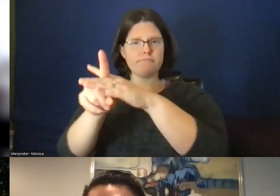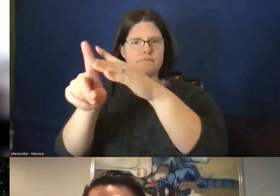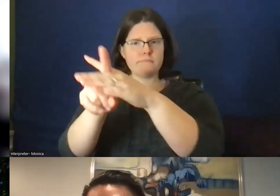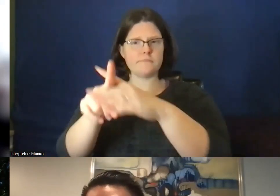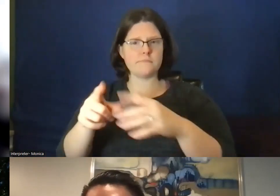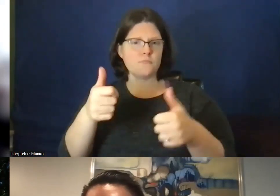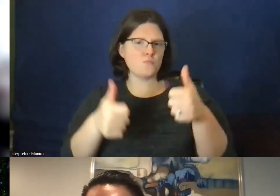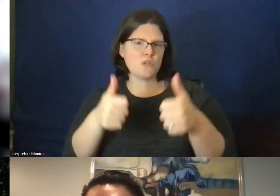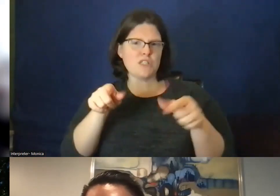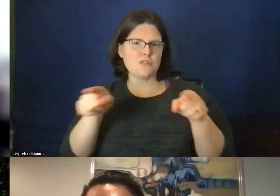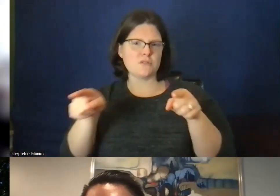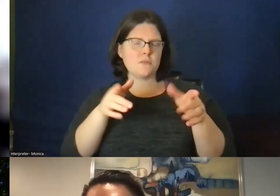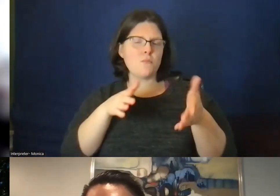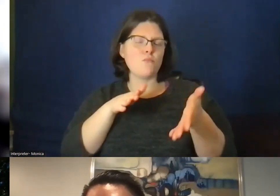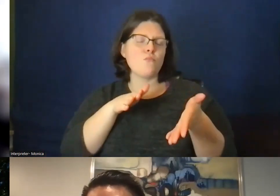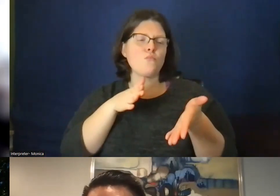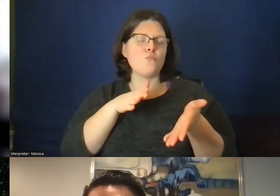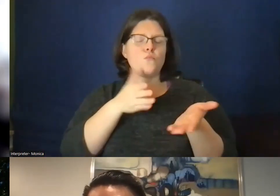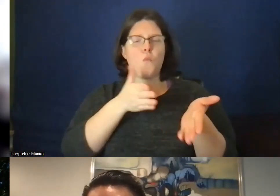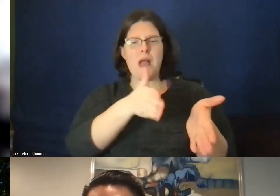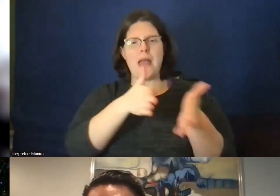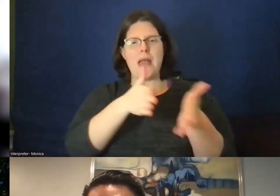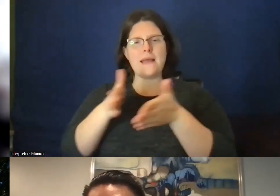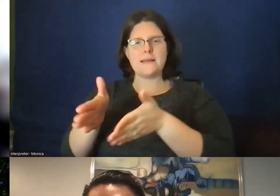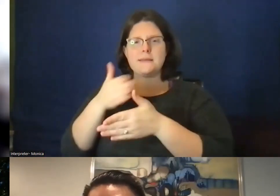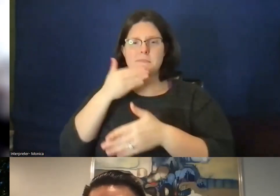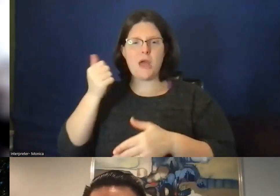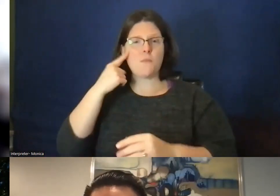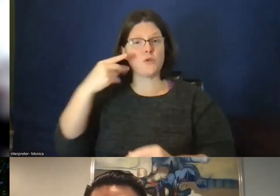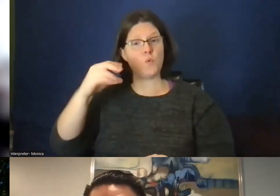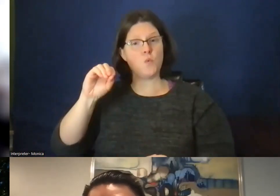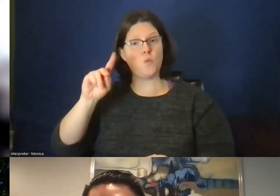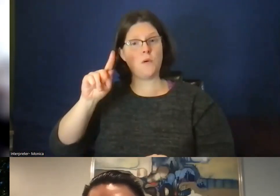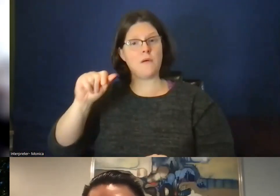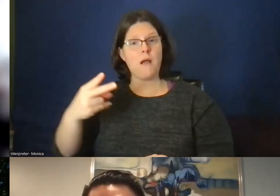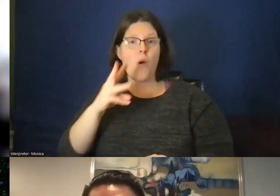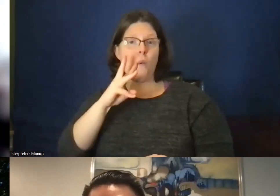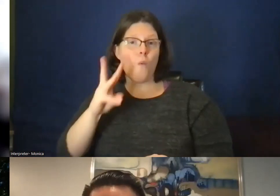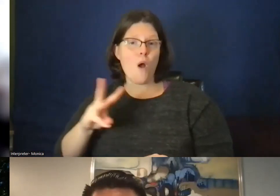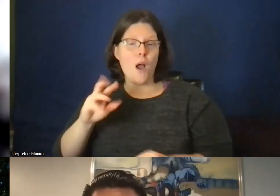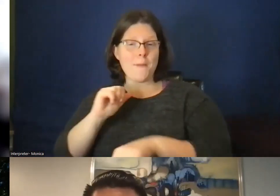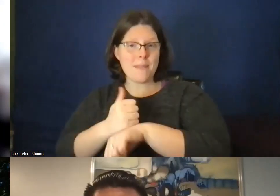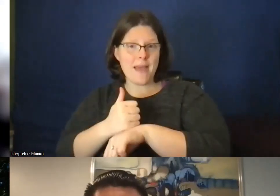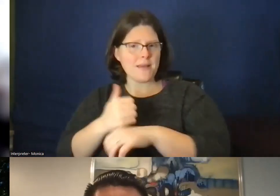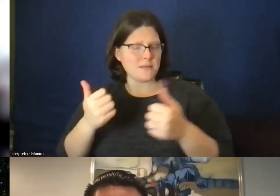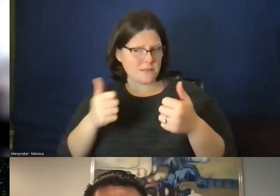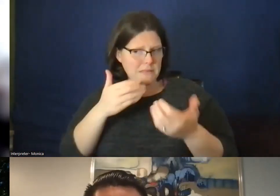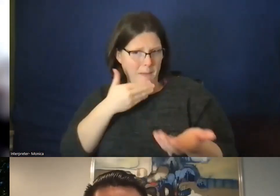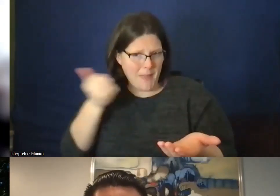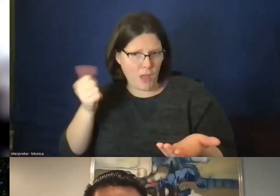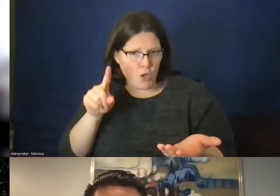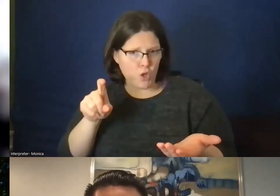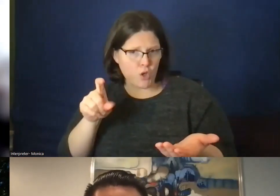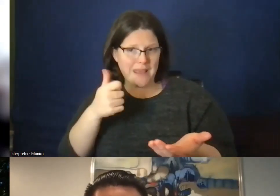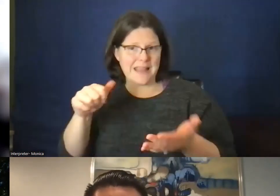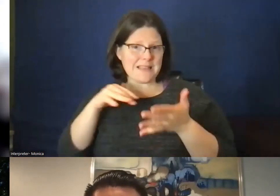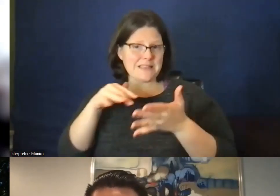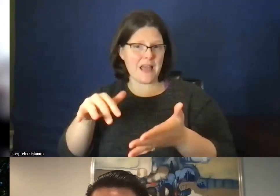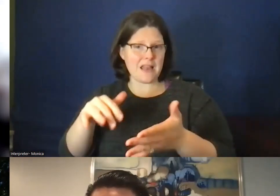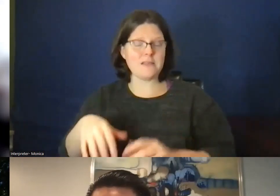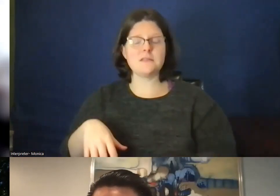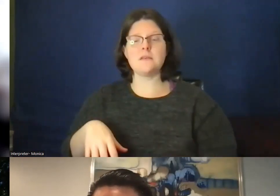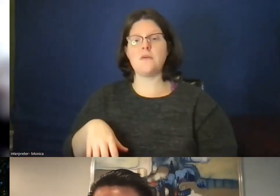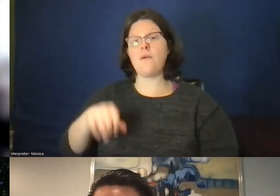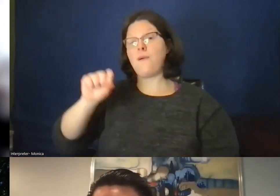safer, better, etc., since it is water-based? Any studies out there on this topic? Yeah, we have